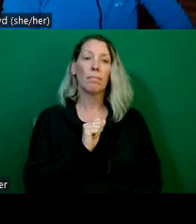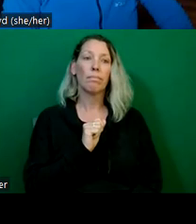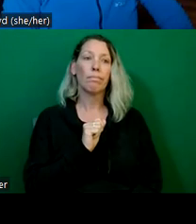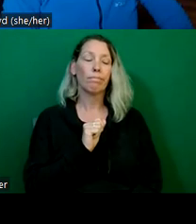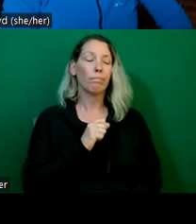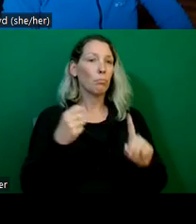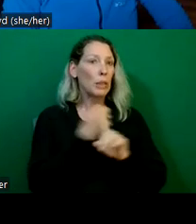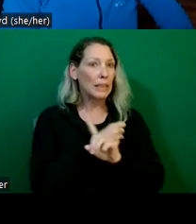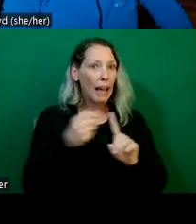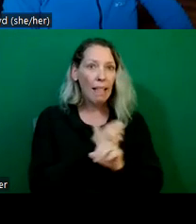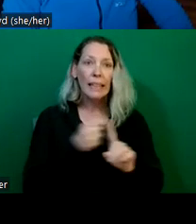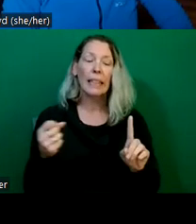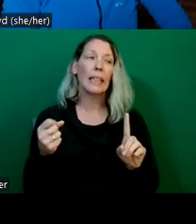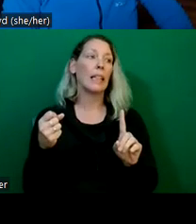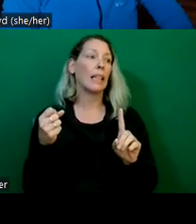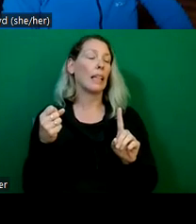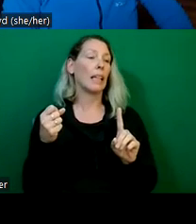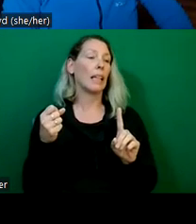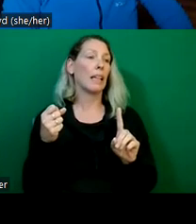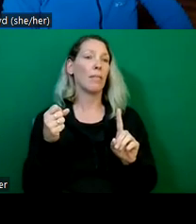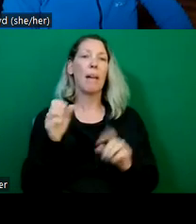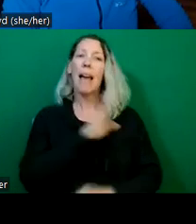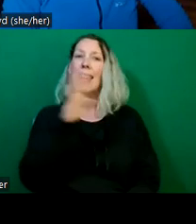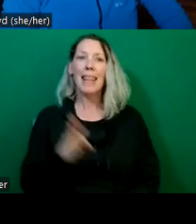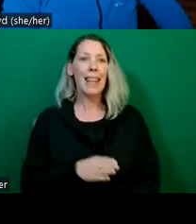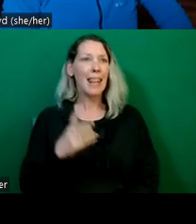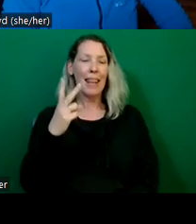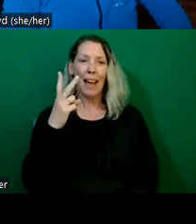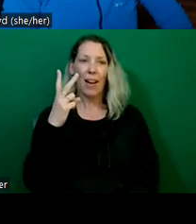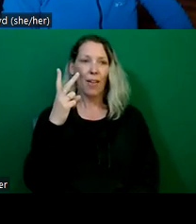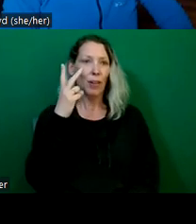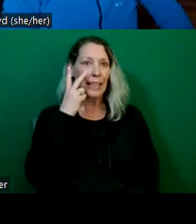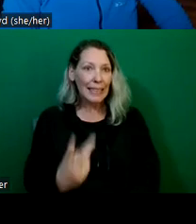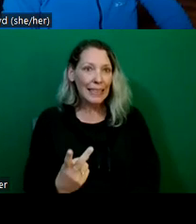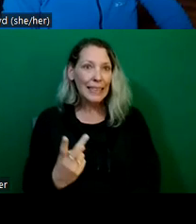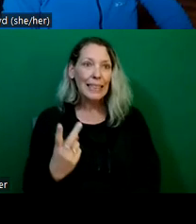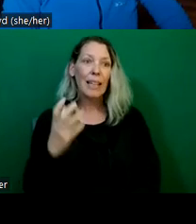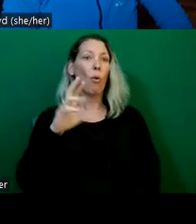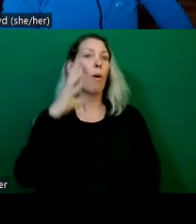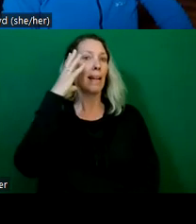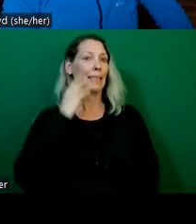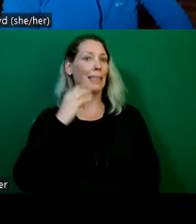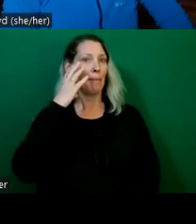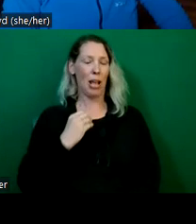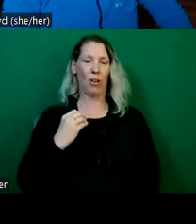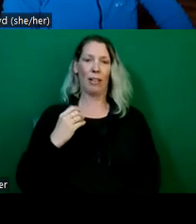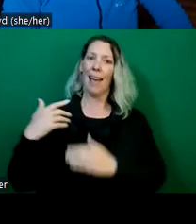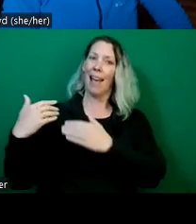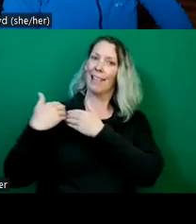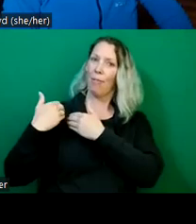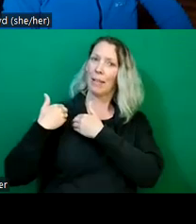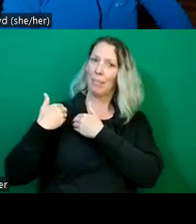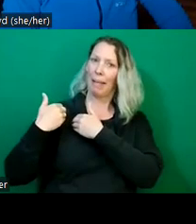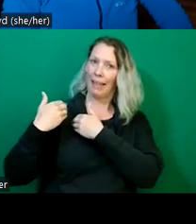brutality, and have never seen or experienced accountability in